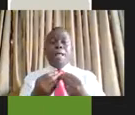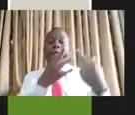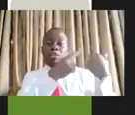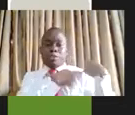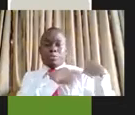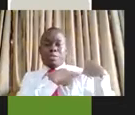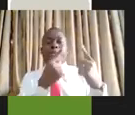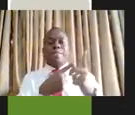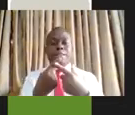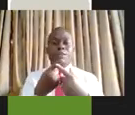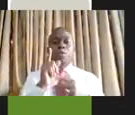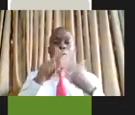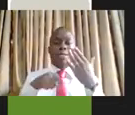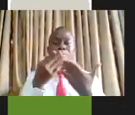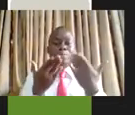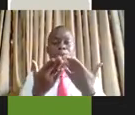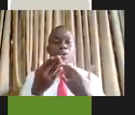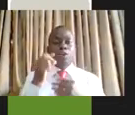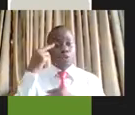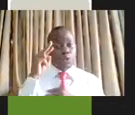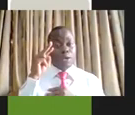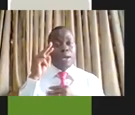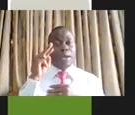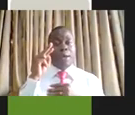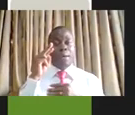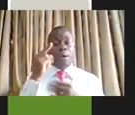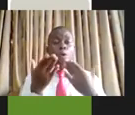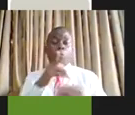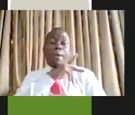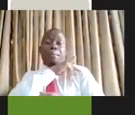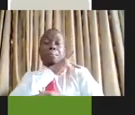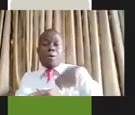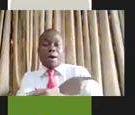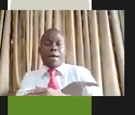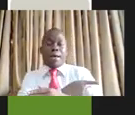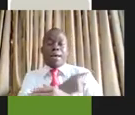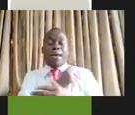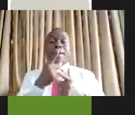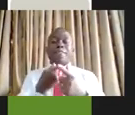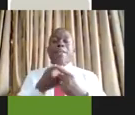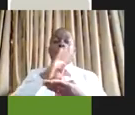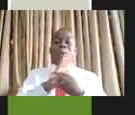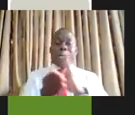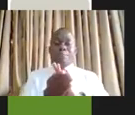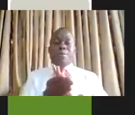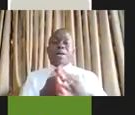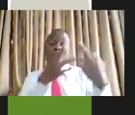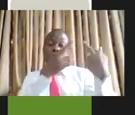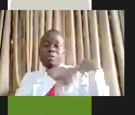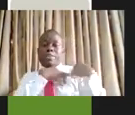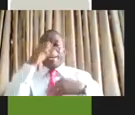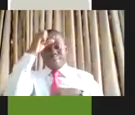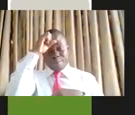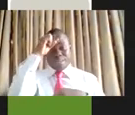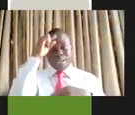what may have looked like discretionary powers actually become obligations of the government. And I've always